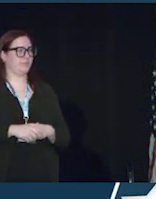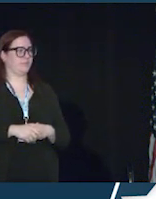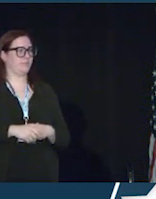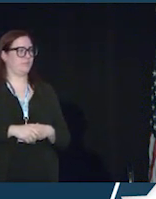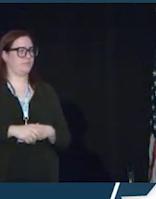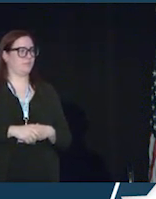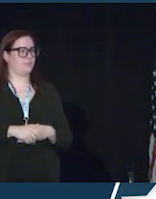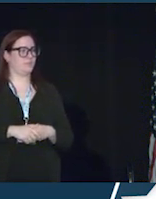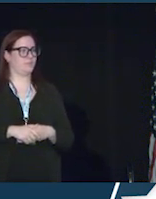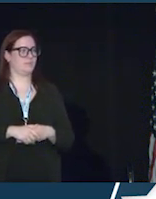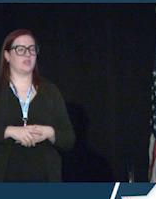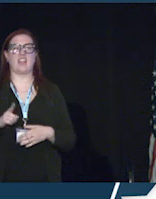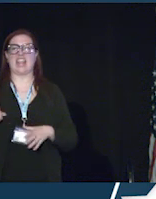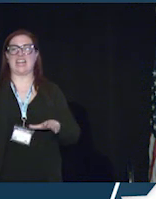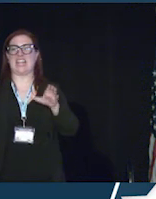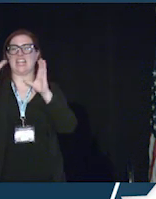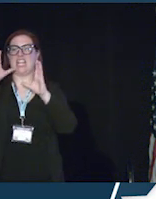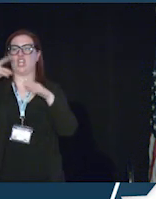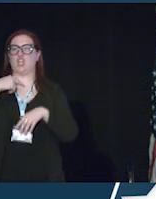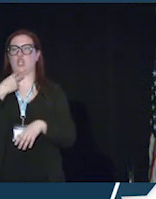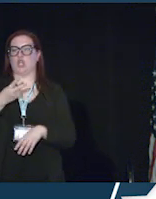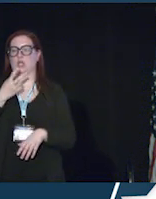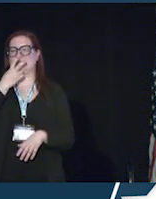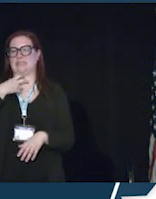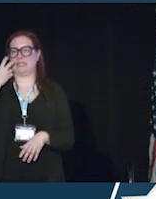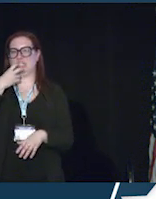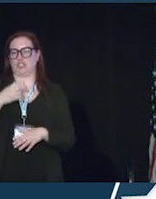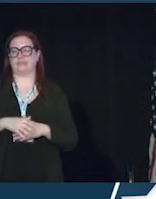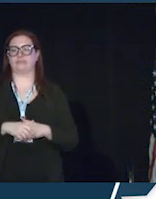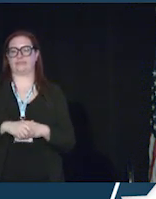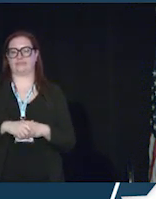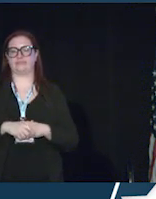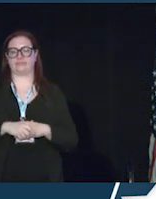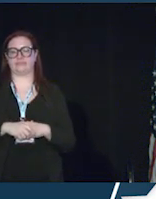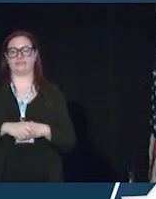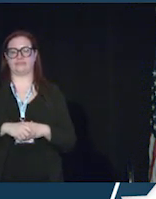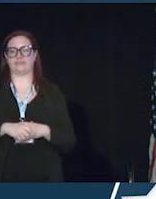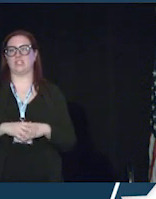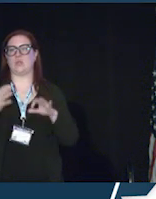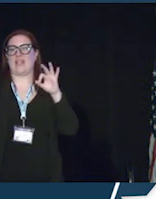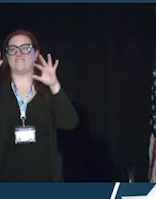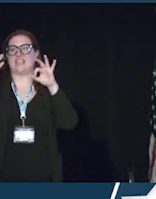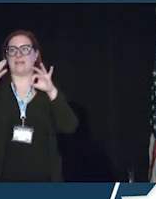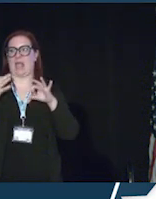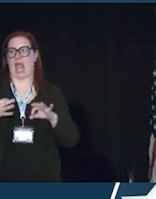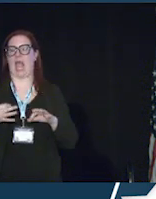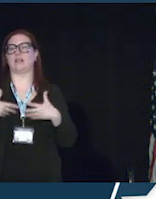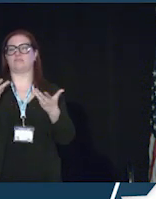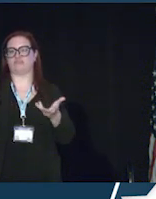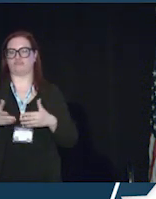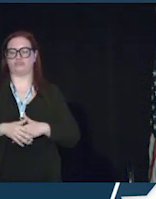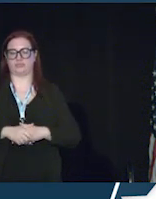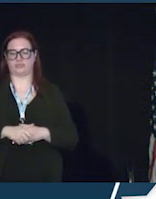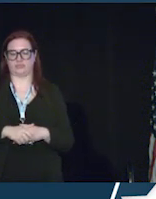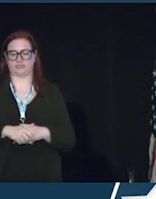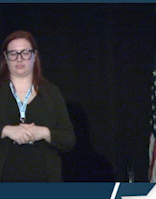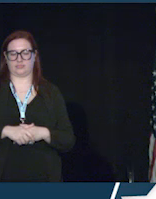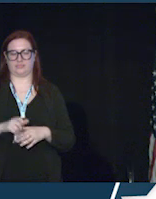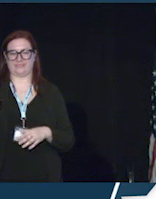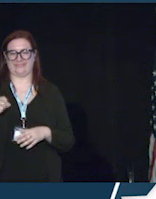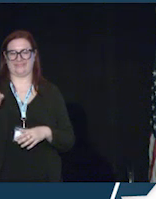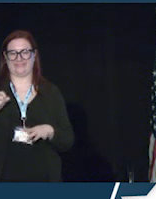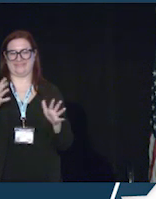someone to hear your speech or script out loud and have them provide feedback, etc.